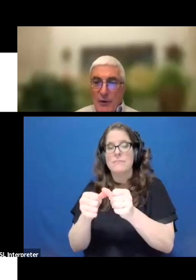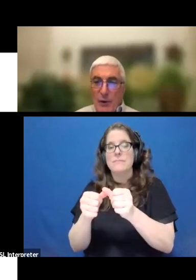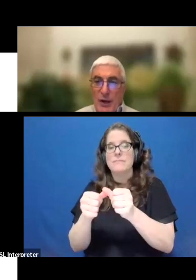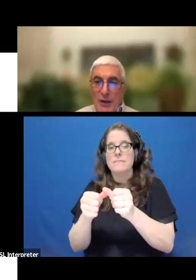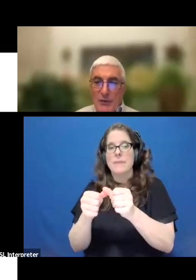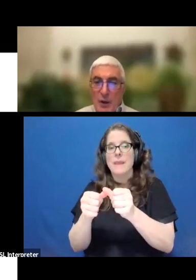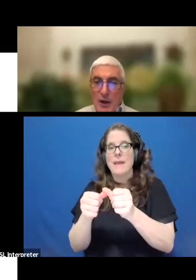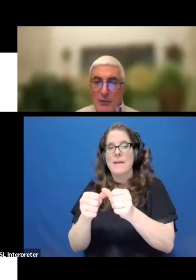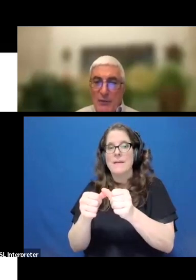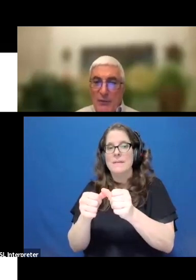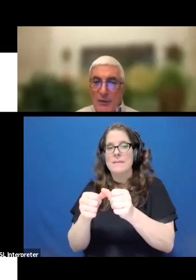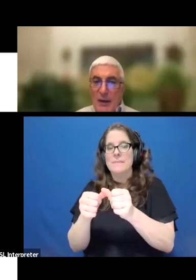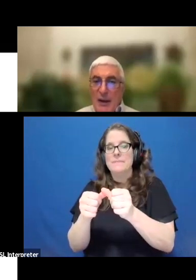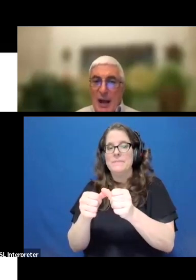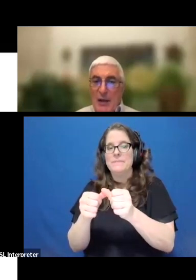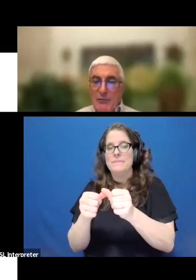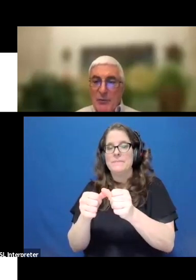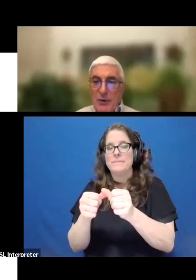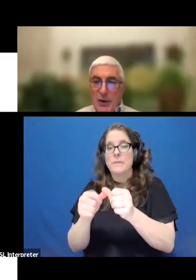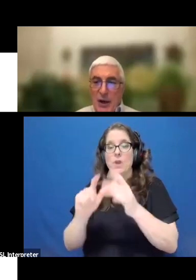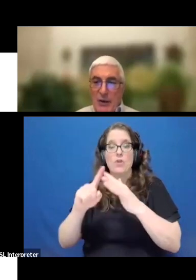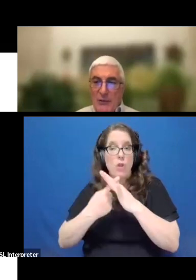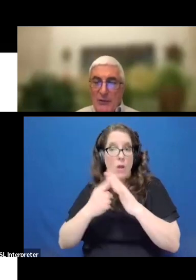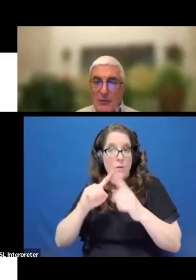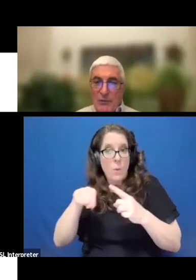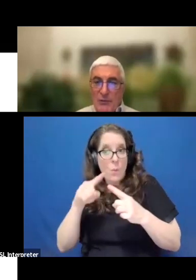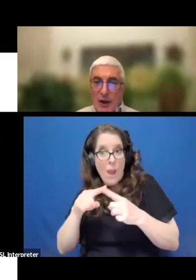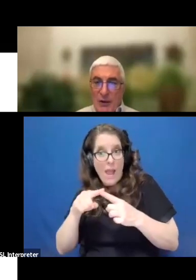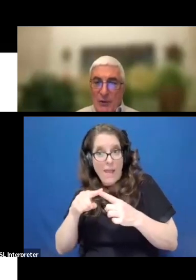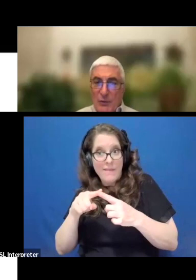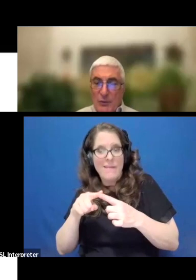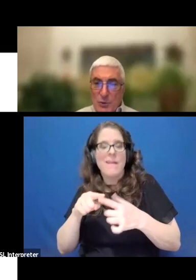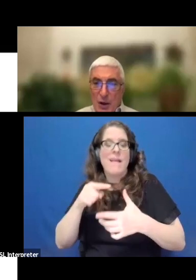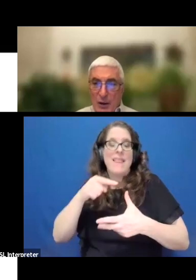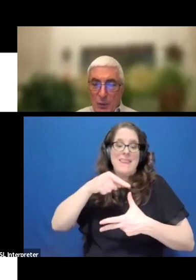the very next month after the 9th